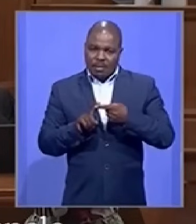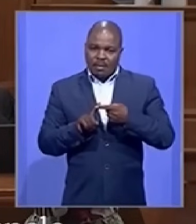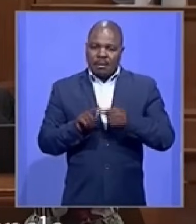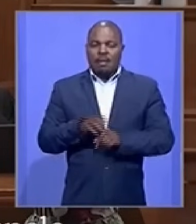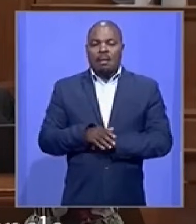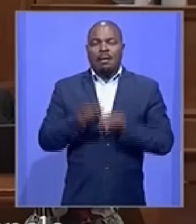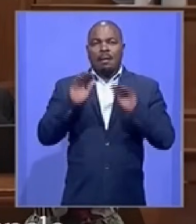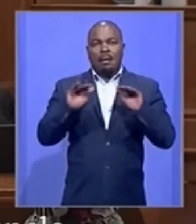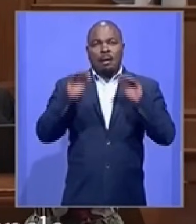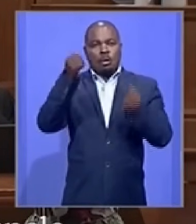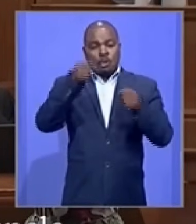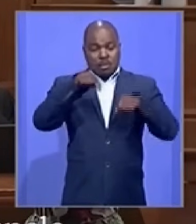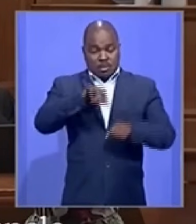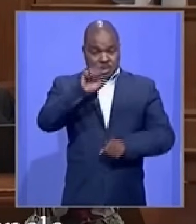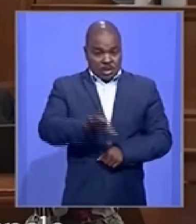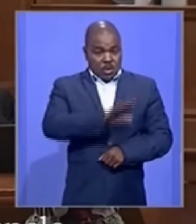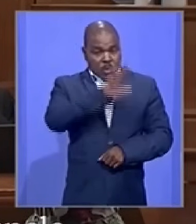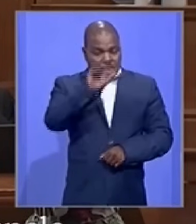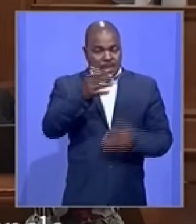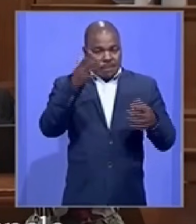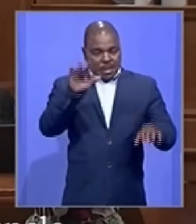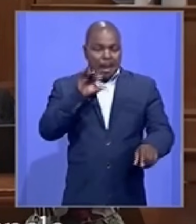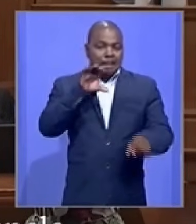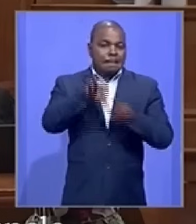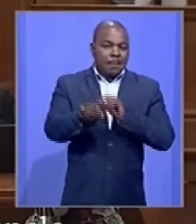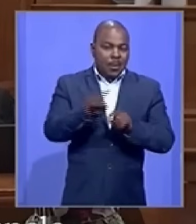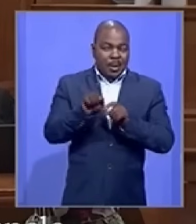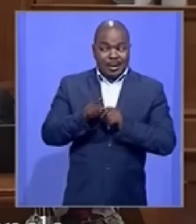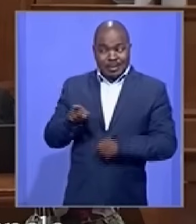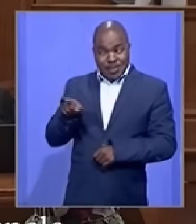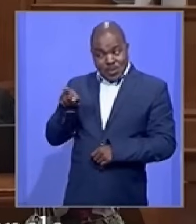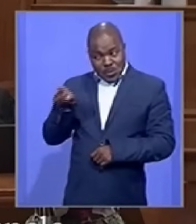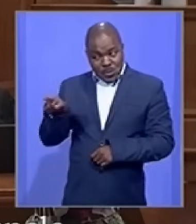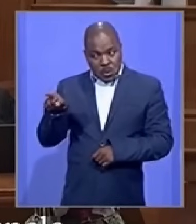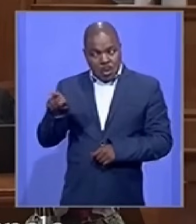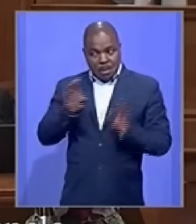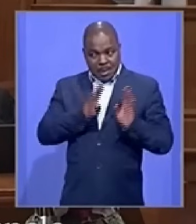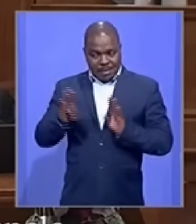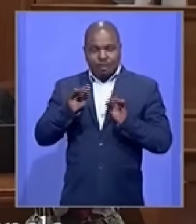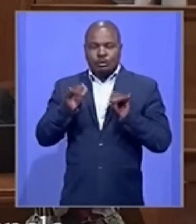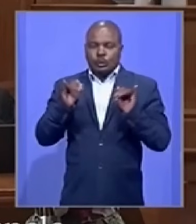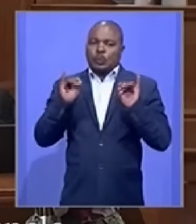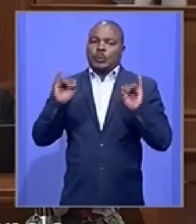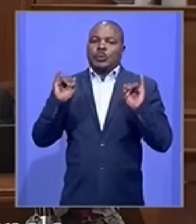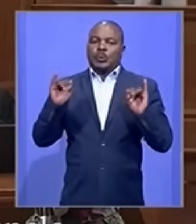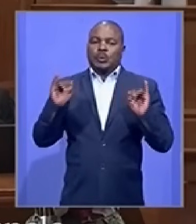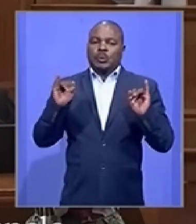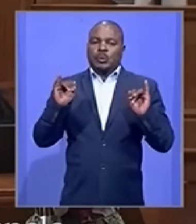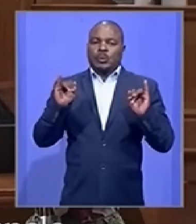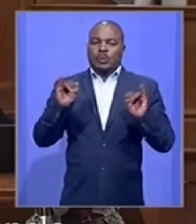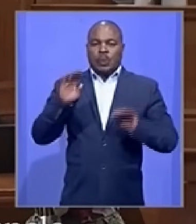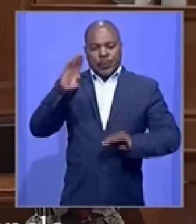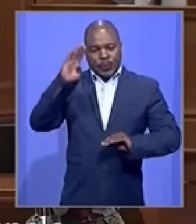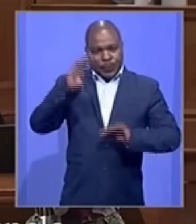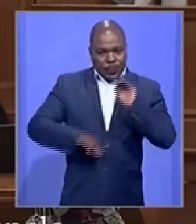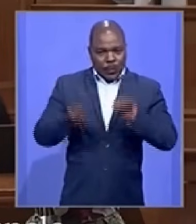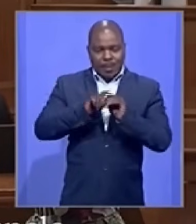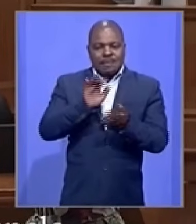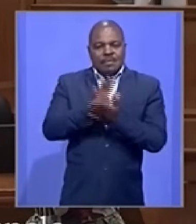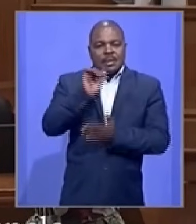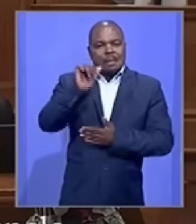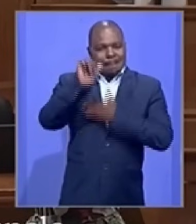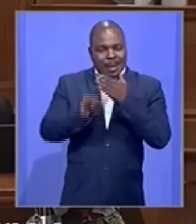court in this land found his conduct so serious that a sentence of 15